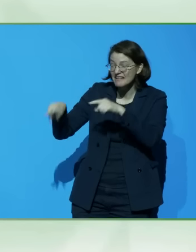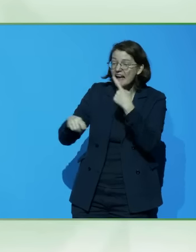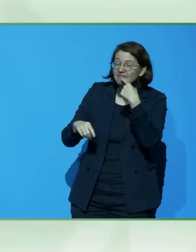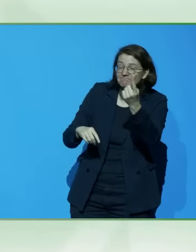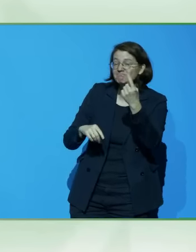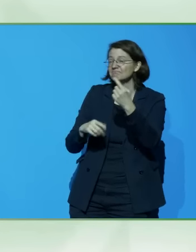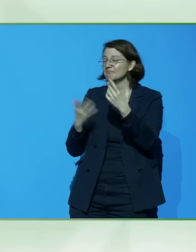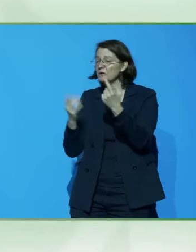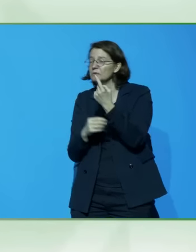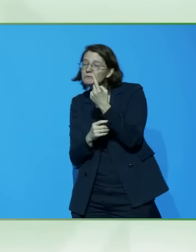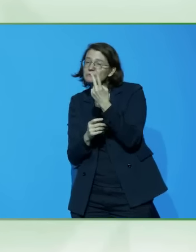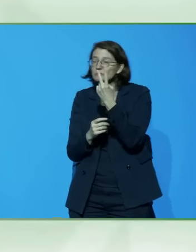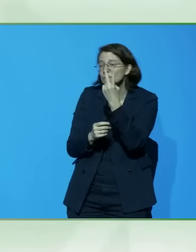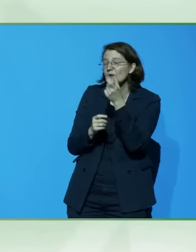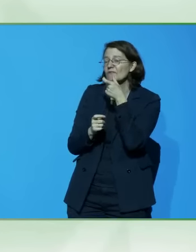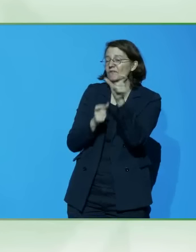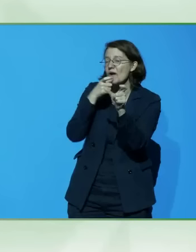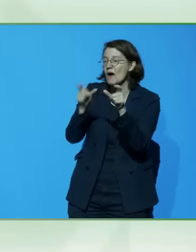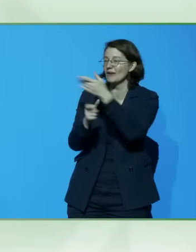Yes, sorry.